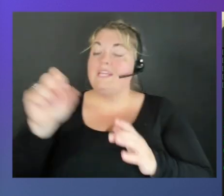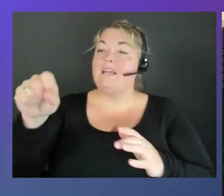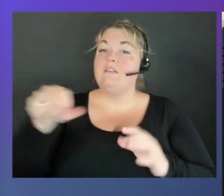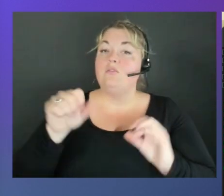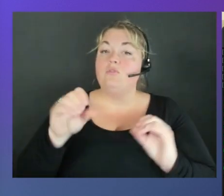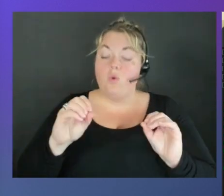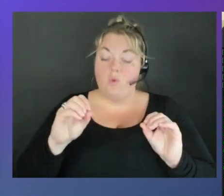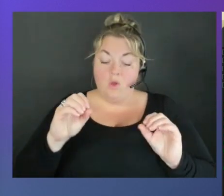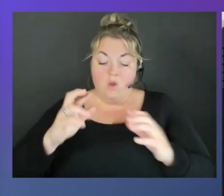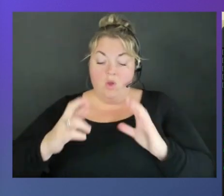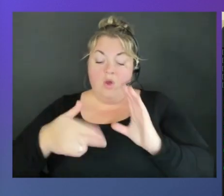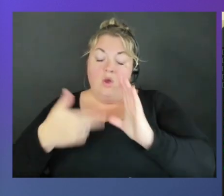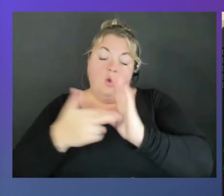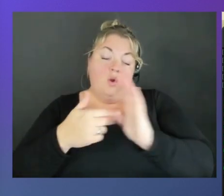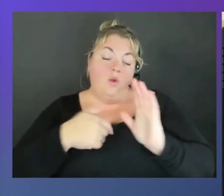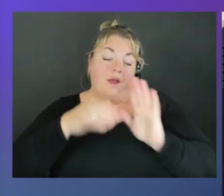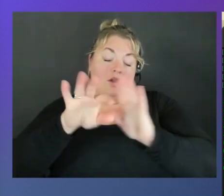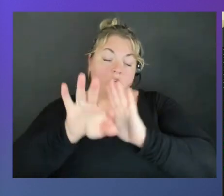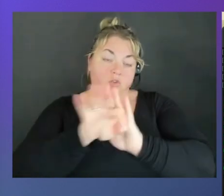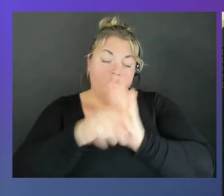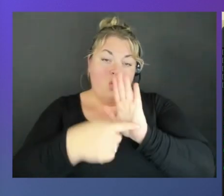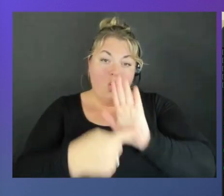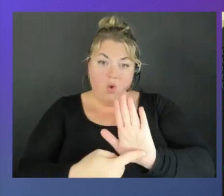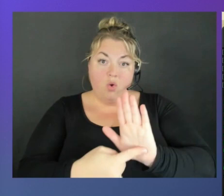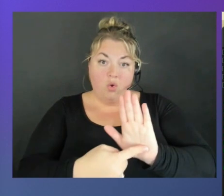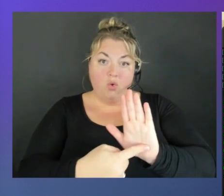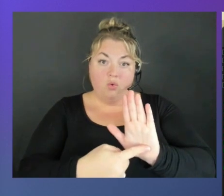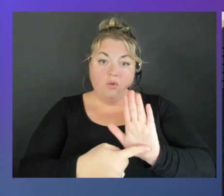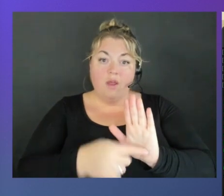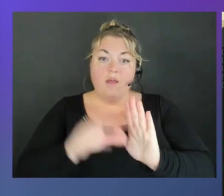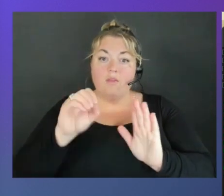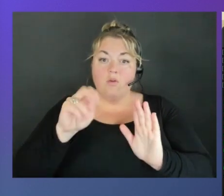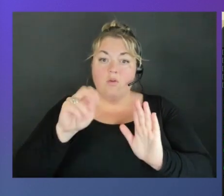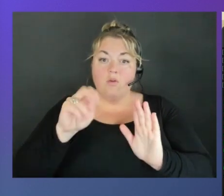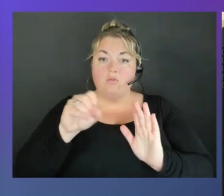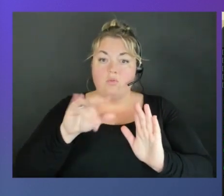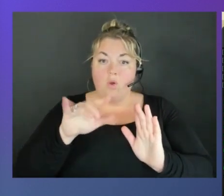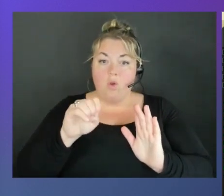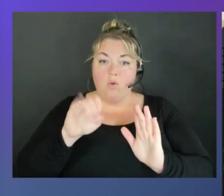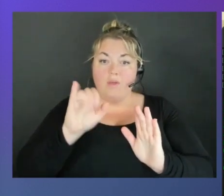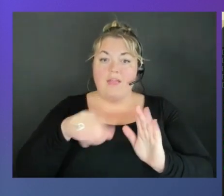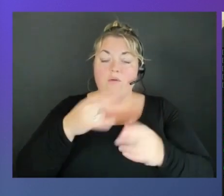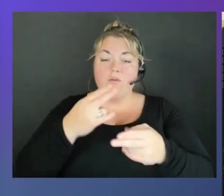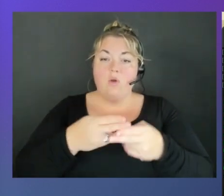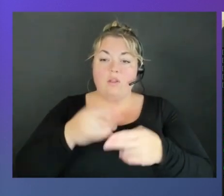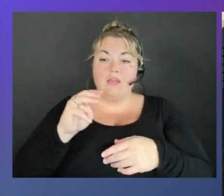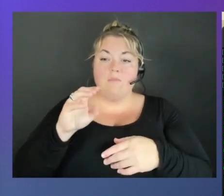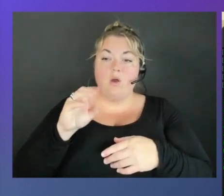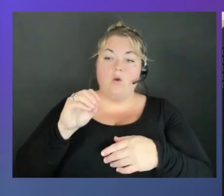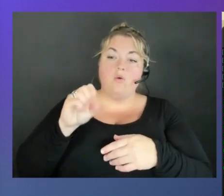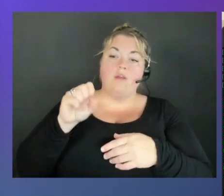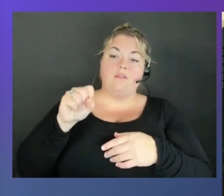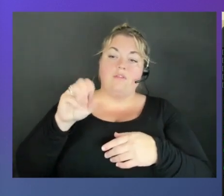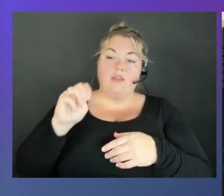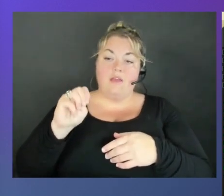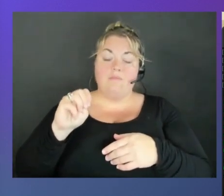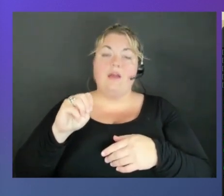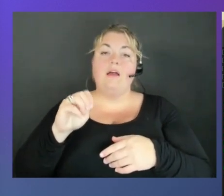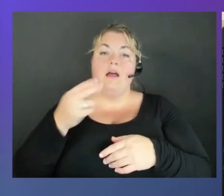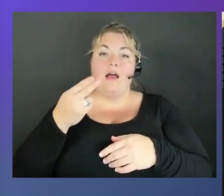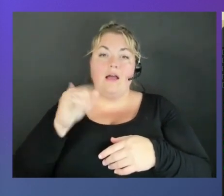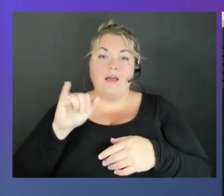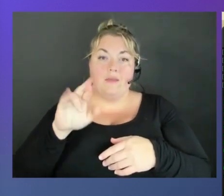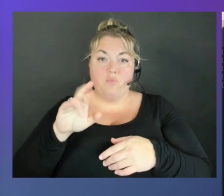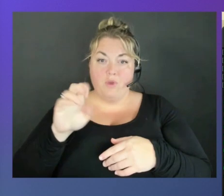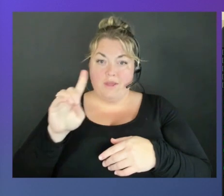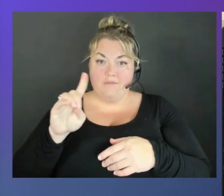the role that I had shown in the console, it was called Demo SSM Hybrid Activation. And I'm